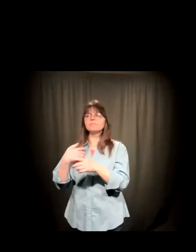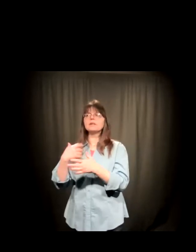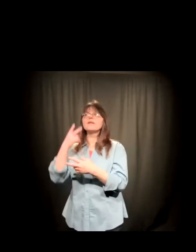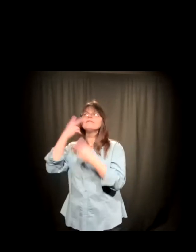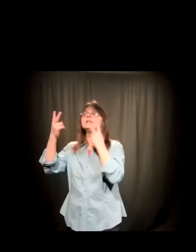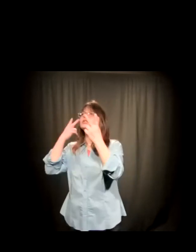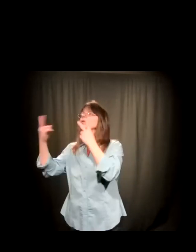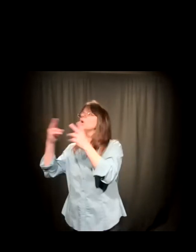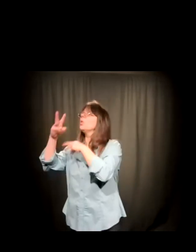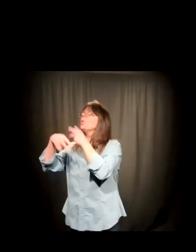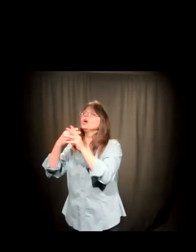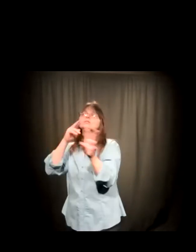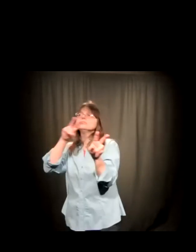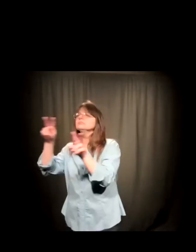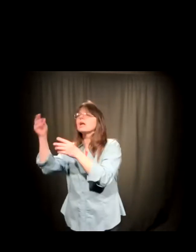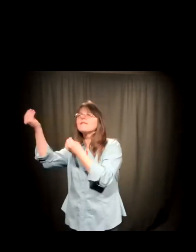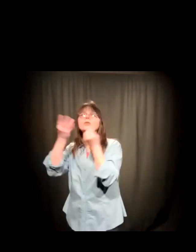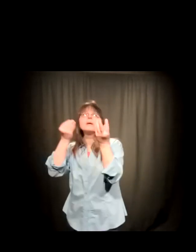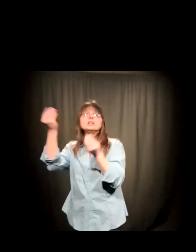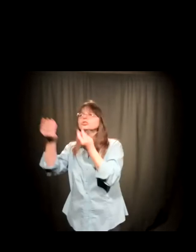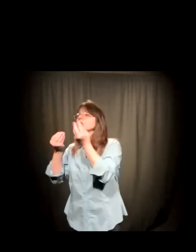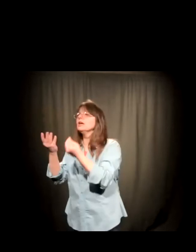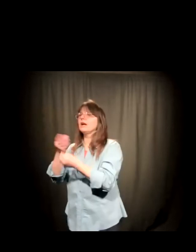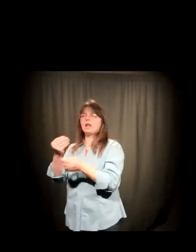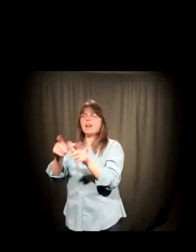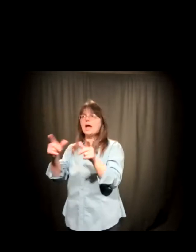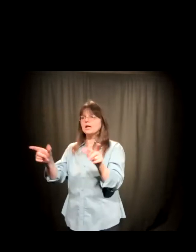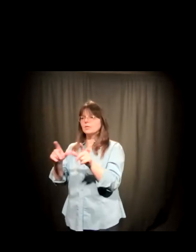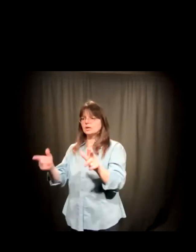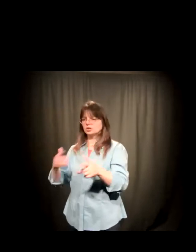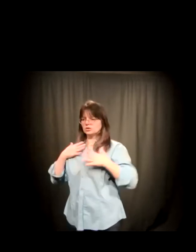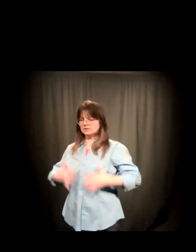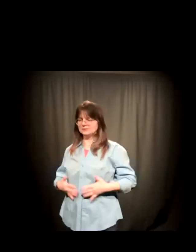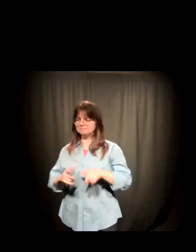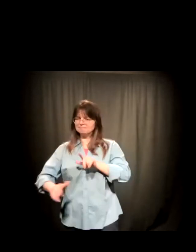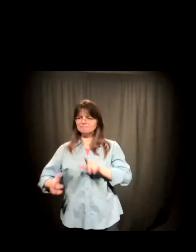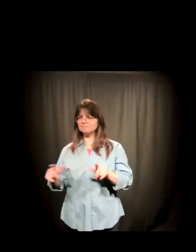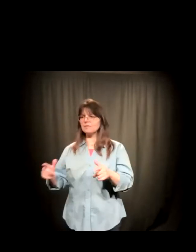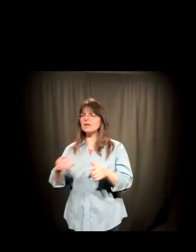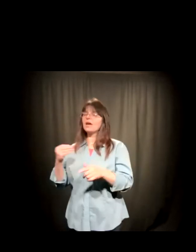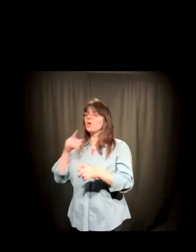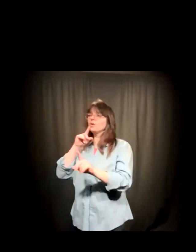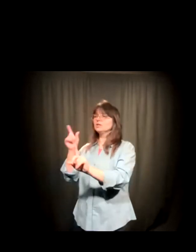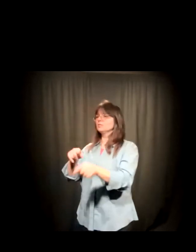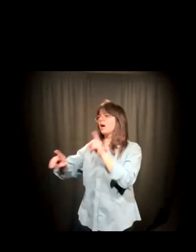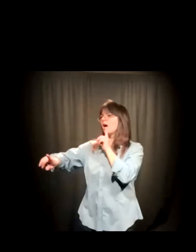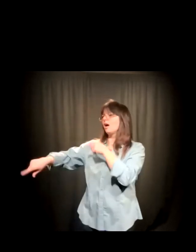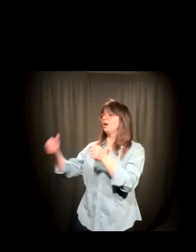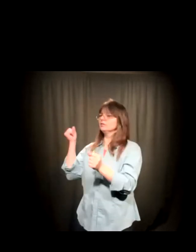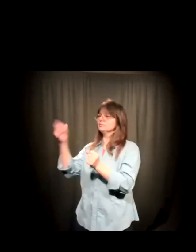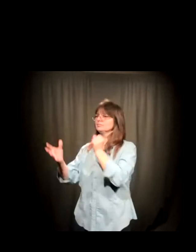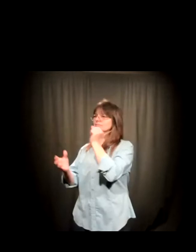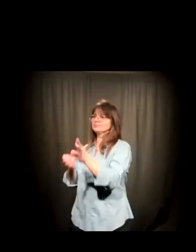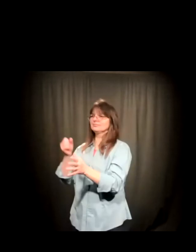for information and language. And when we spoke, we did so with our hands and our bodies.